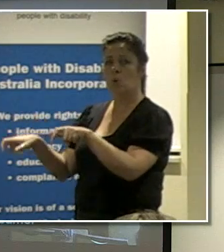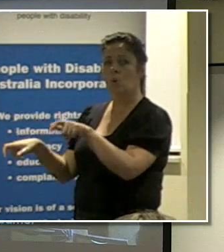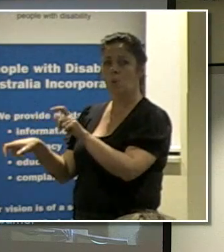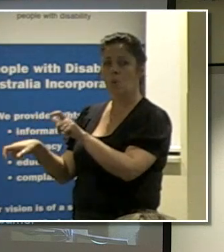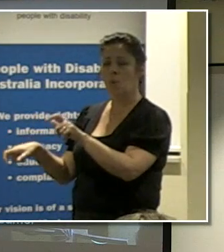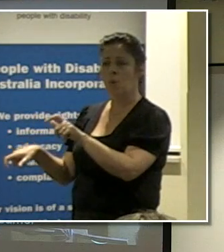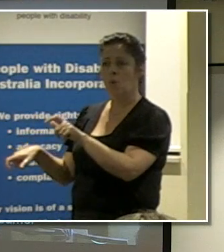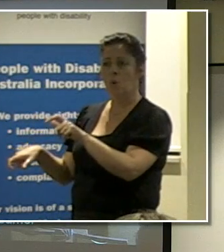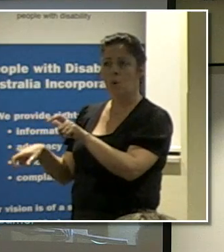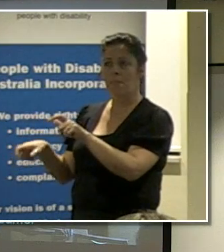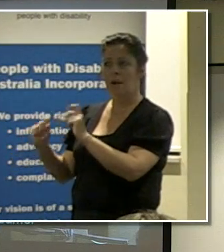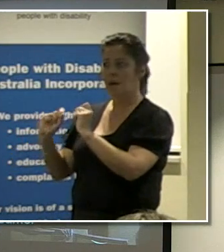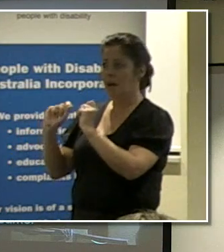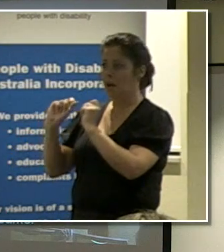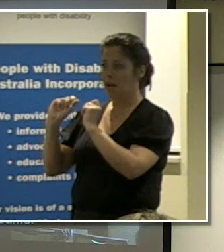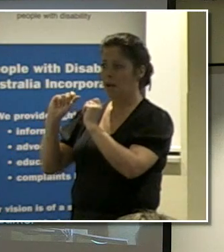advisory